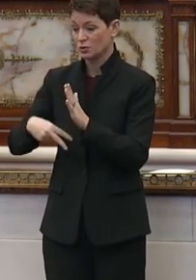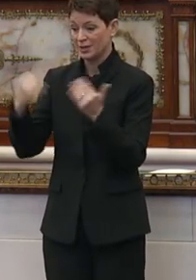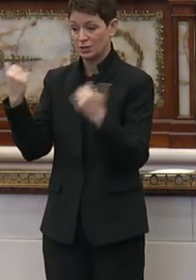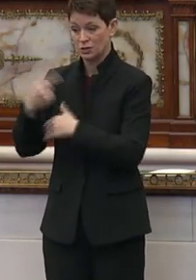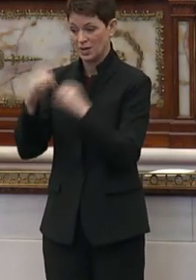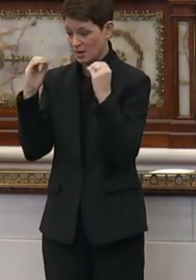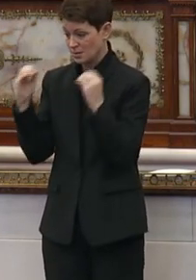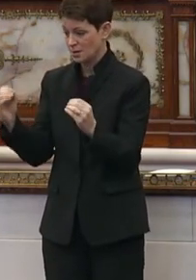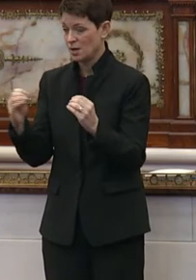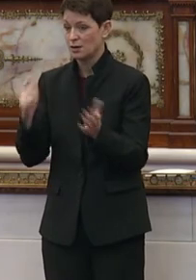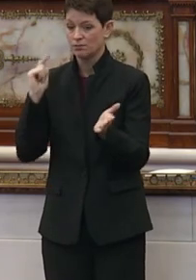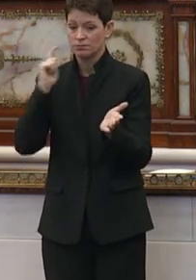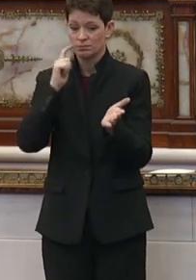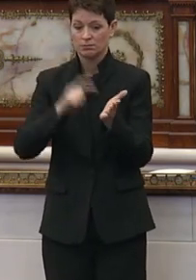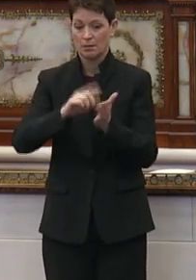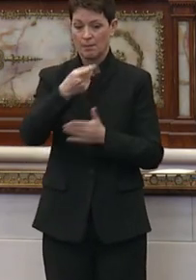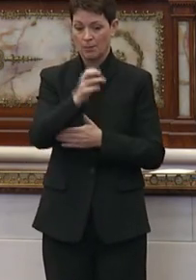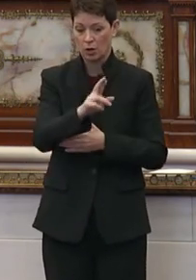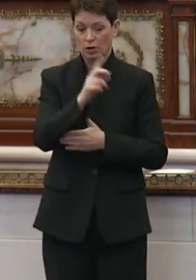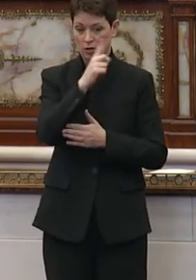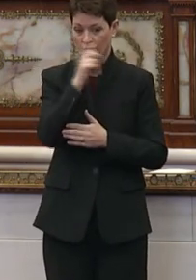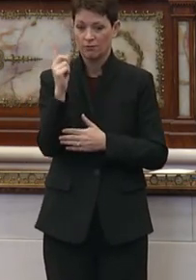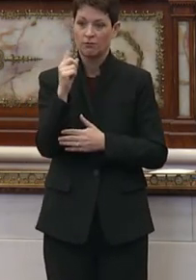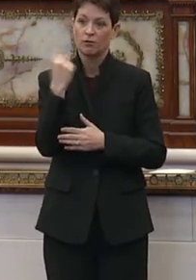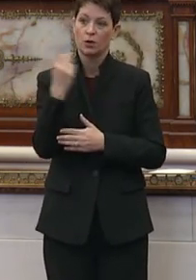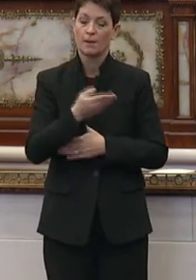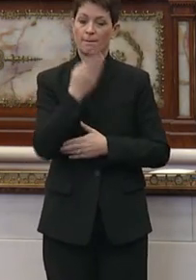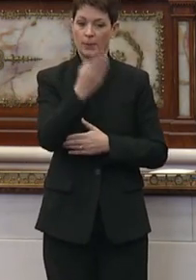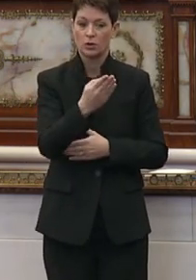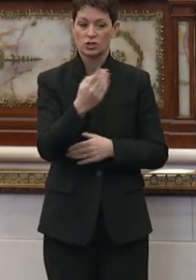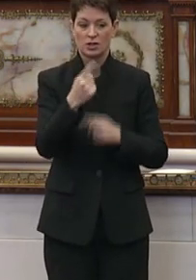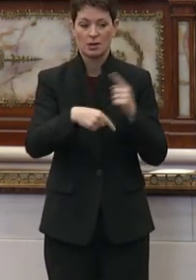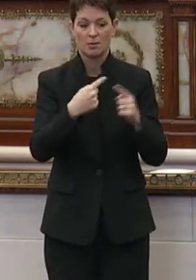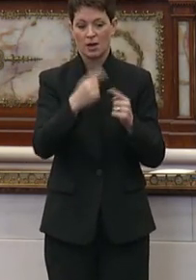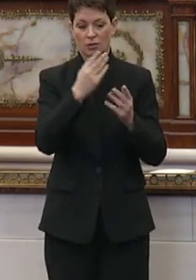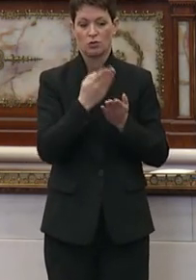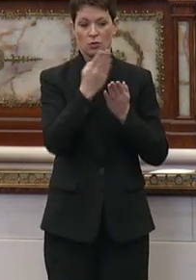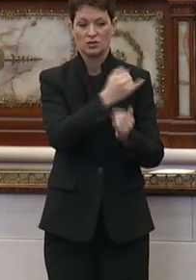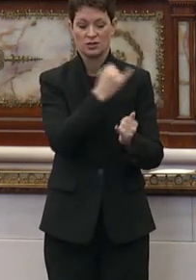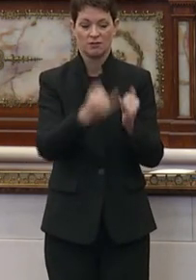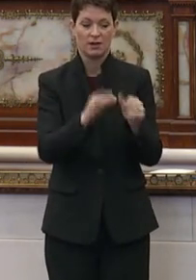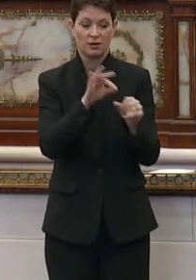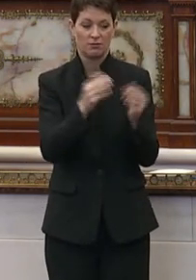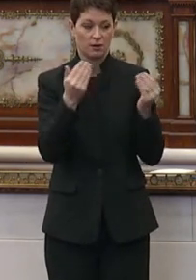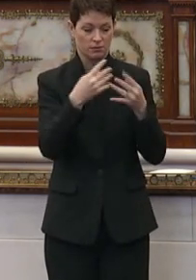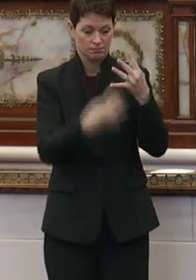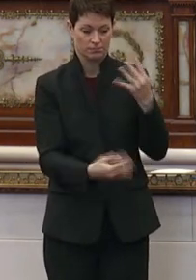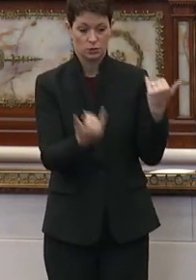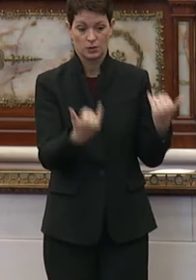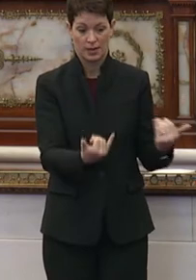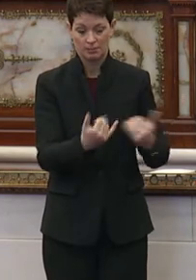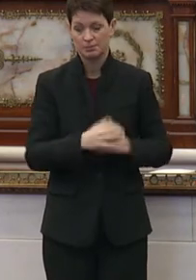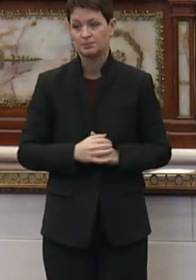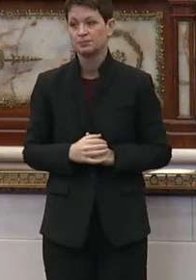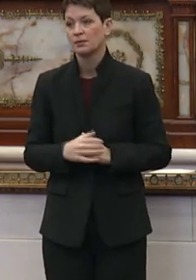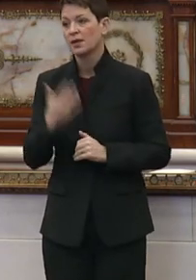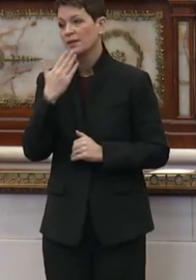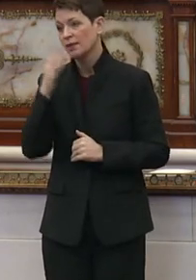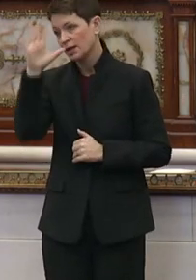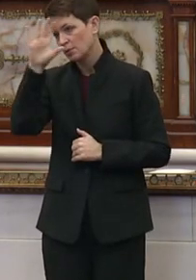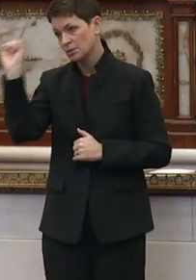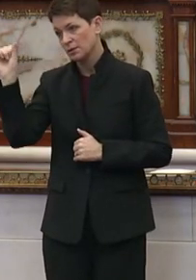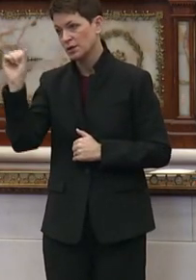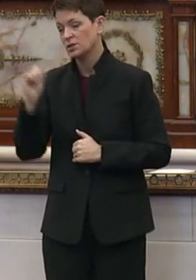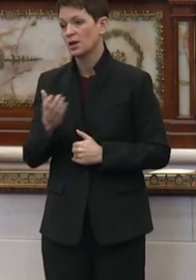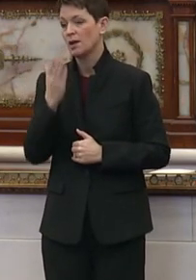calendar today, the chair recognizes Councilwoman Parker for a motion concerning the resolutions on the final passage calendar. Thank you, Mr.